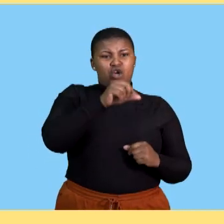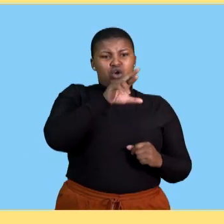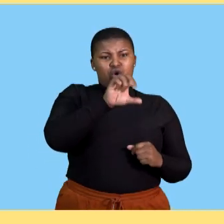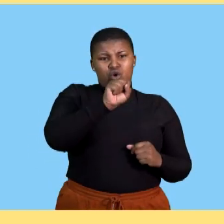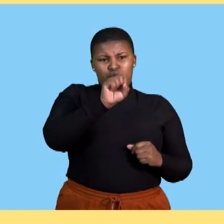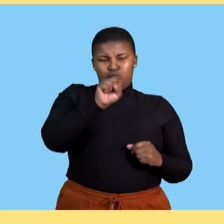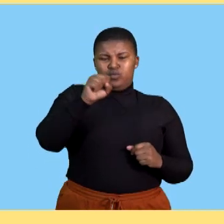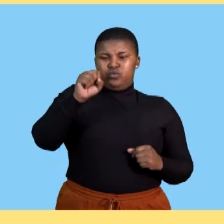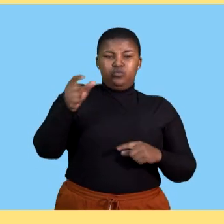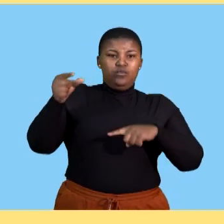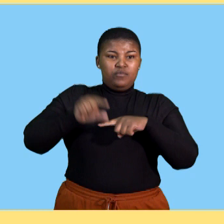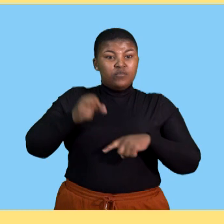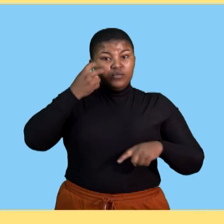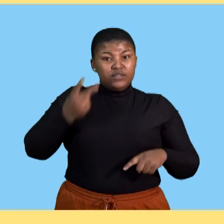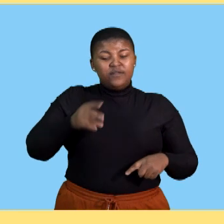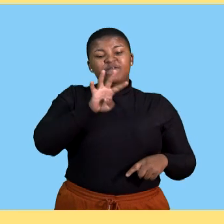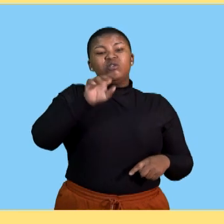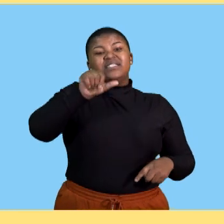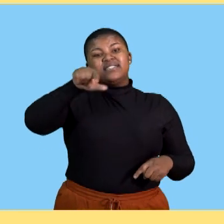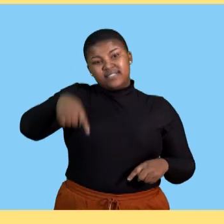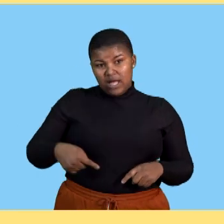gross profit. Here is my gross profit.